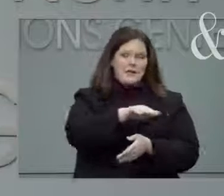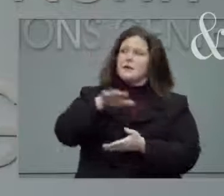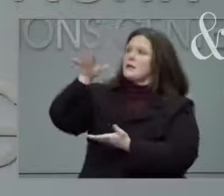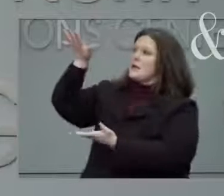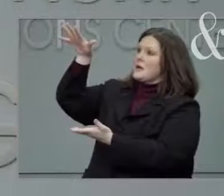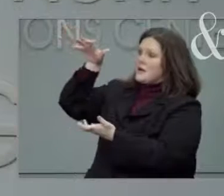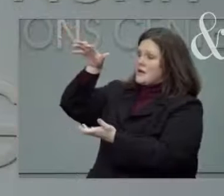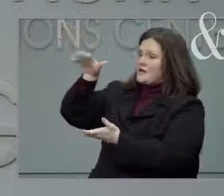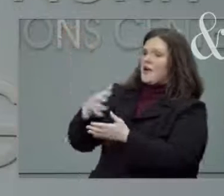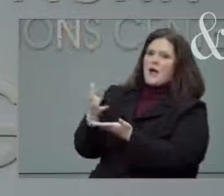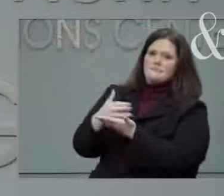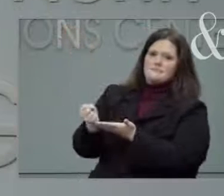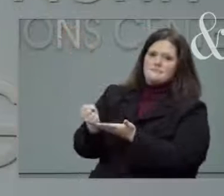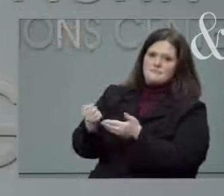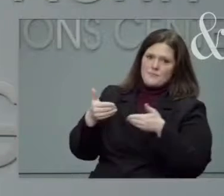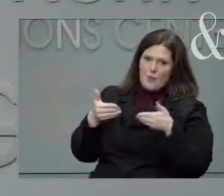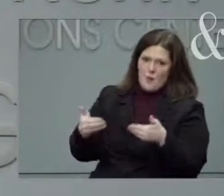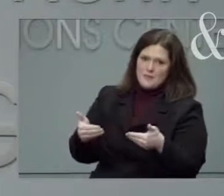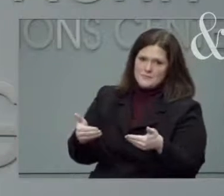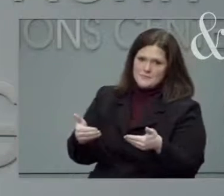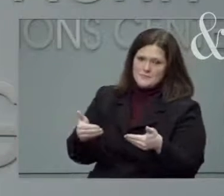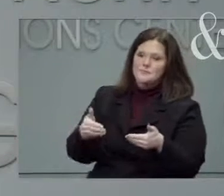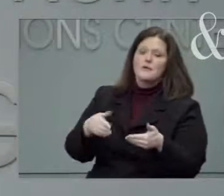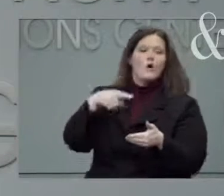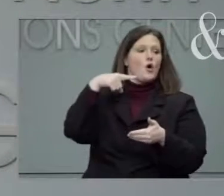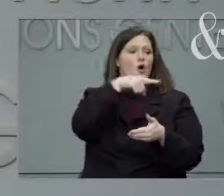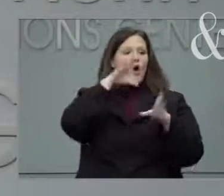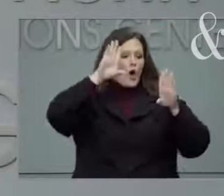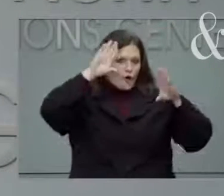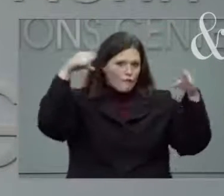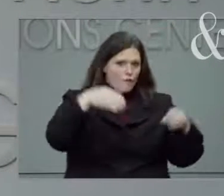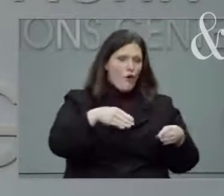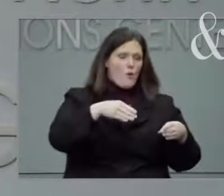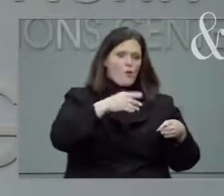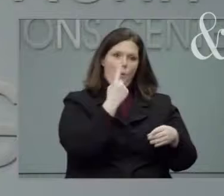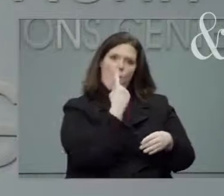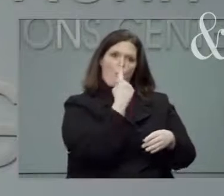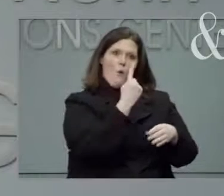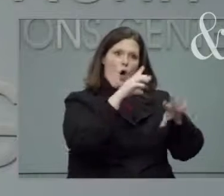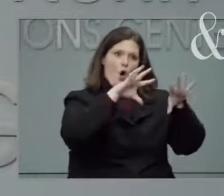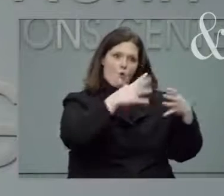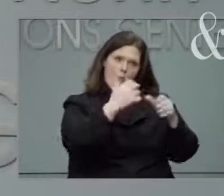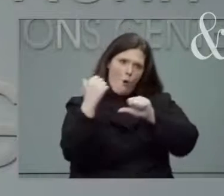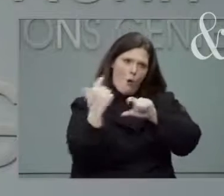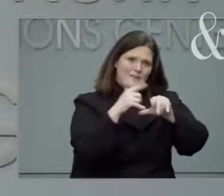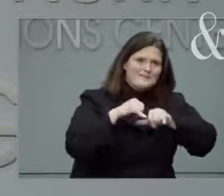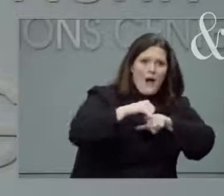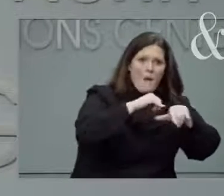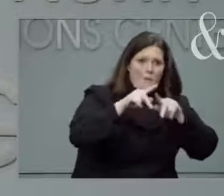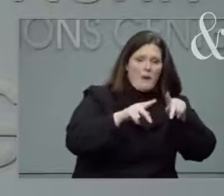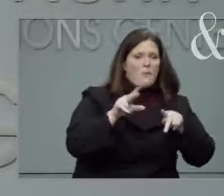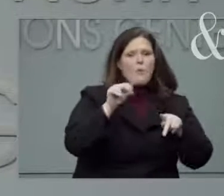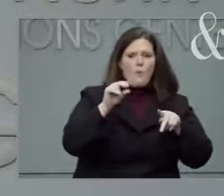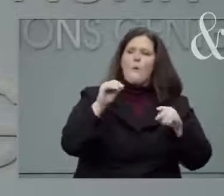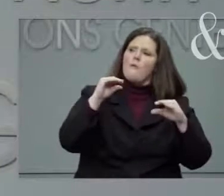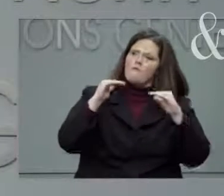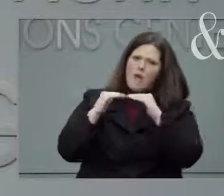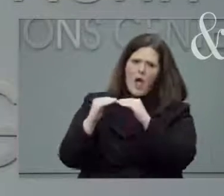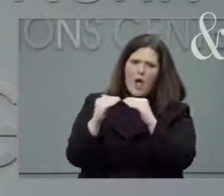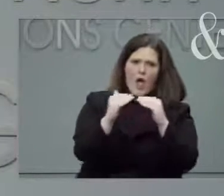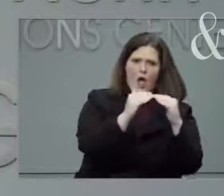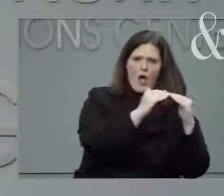but also being equitable about how you are distributing it. And the state can use